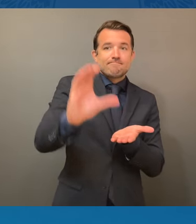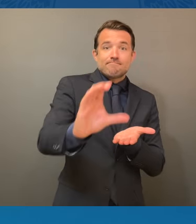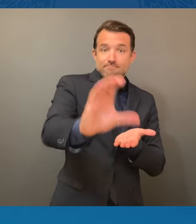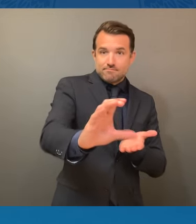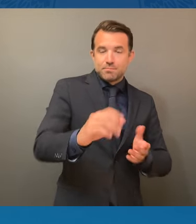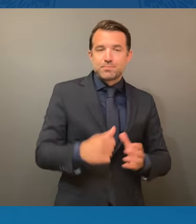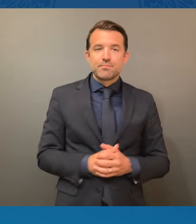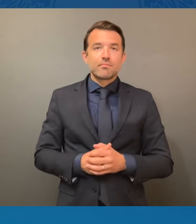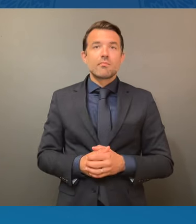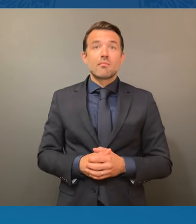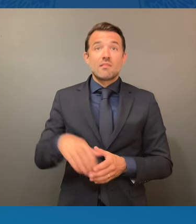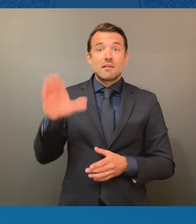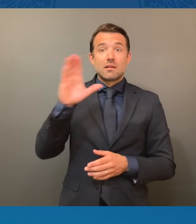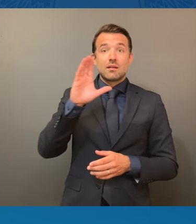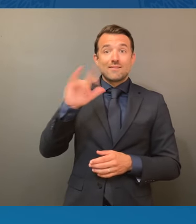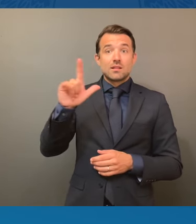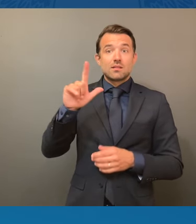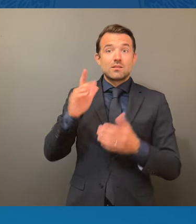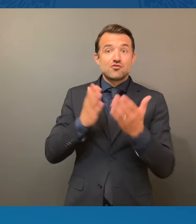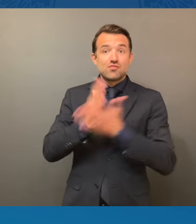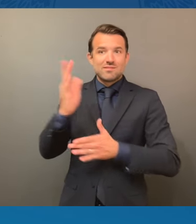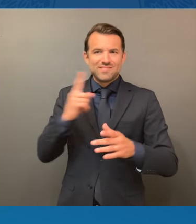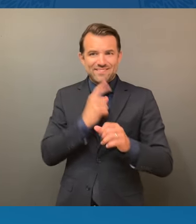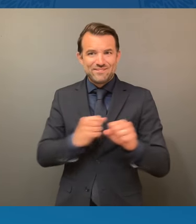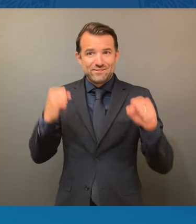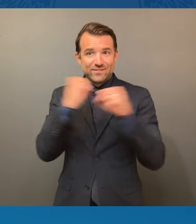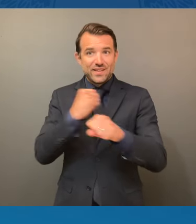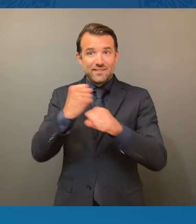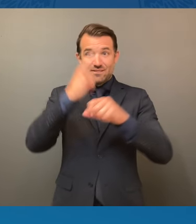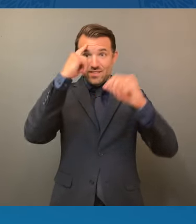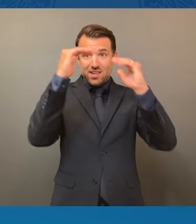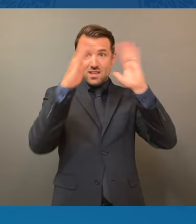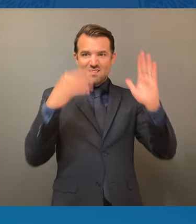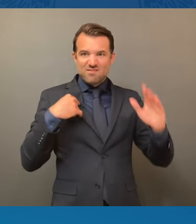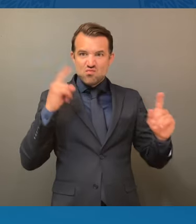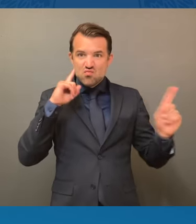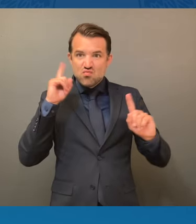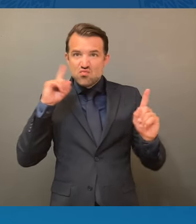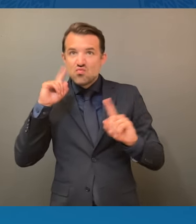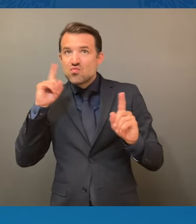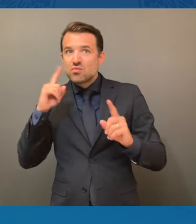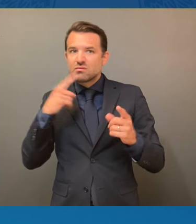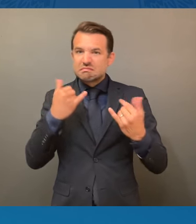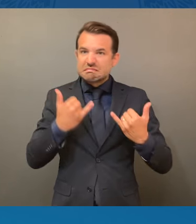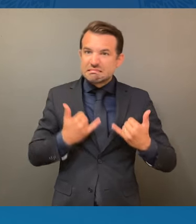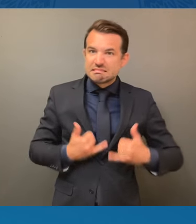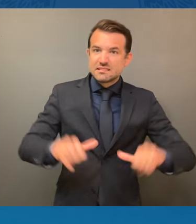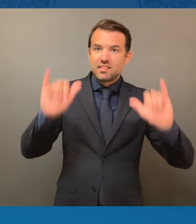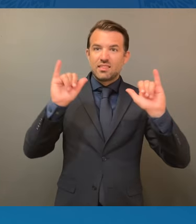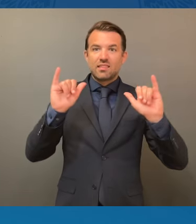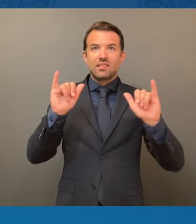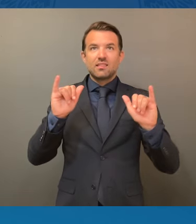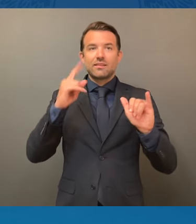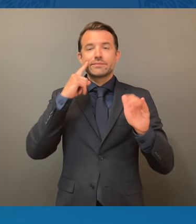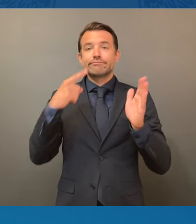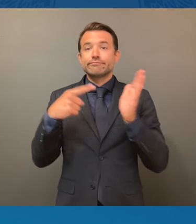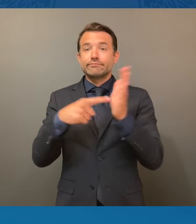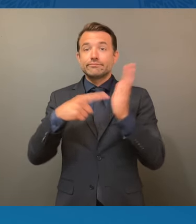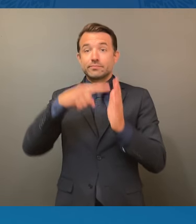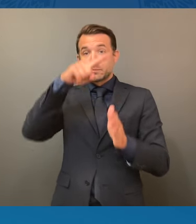on housing, that we are hearing the cases of, for example, a Black family trying to sell their